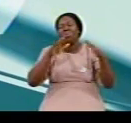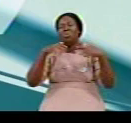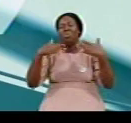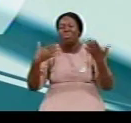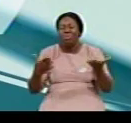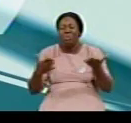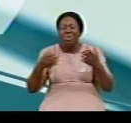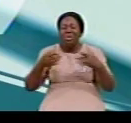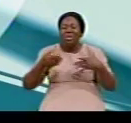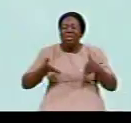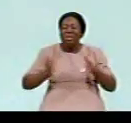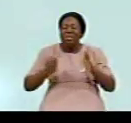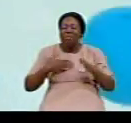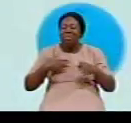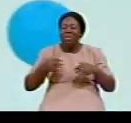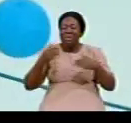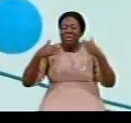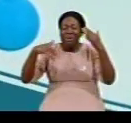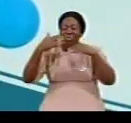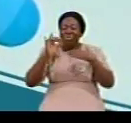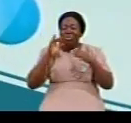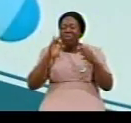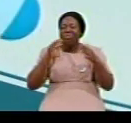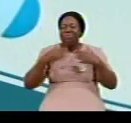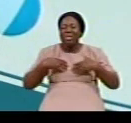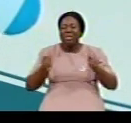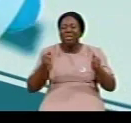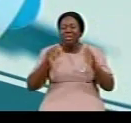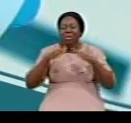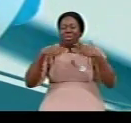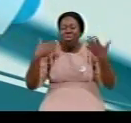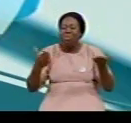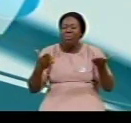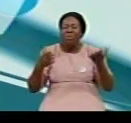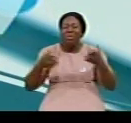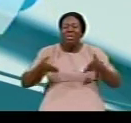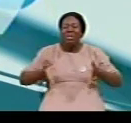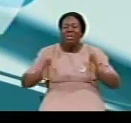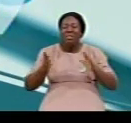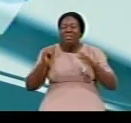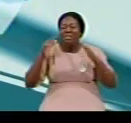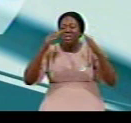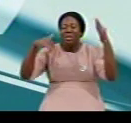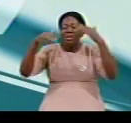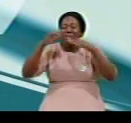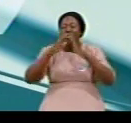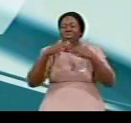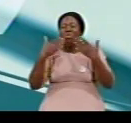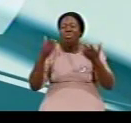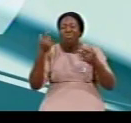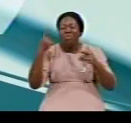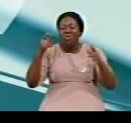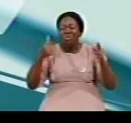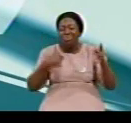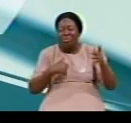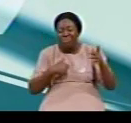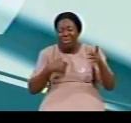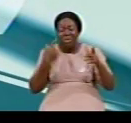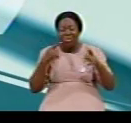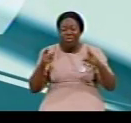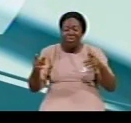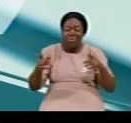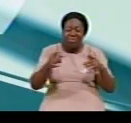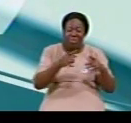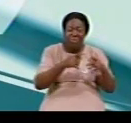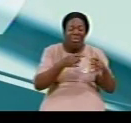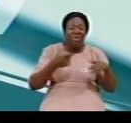heaven of healing open. Pray. Let the heavens open for you. Let the heavens open for me. Let heaven open